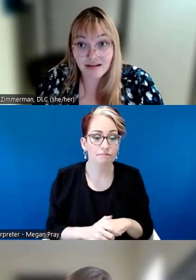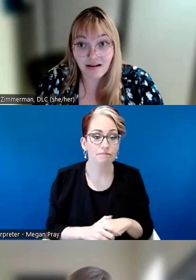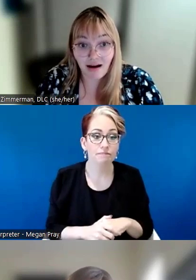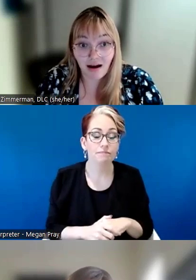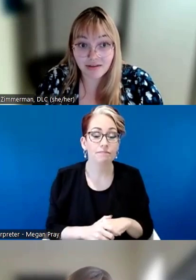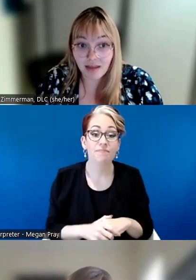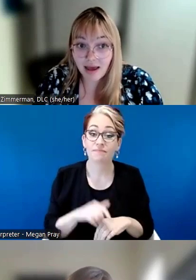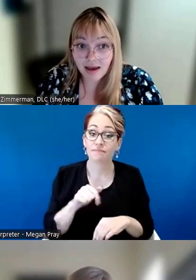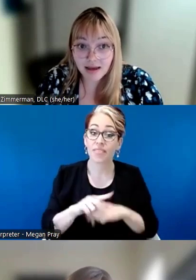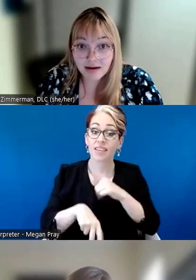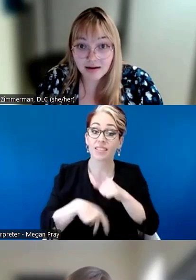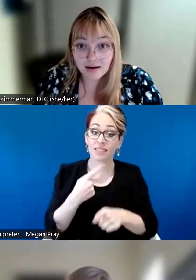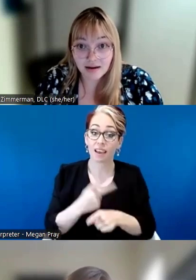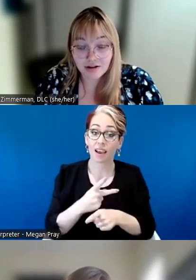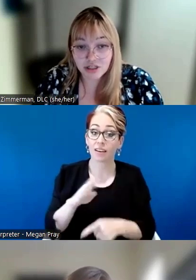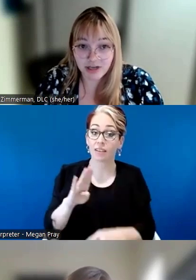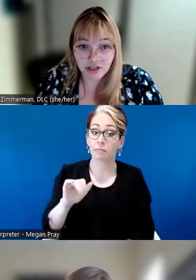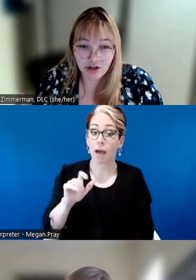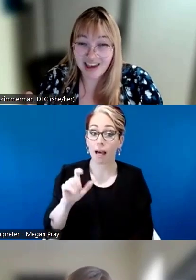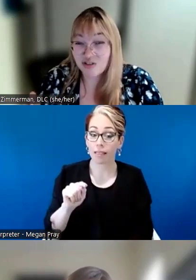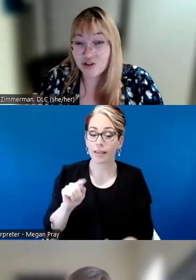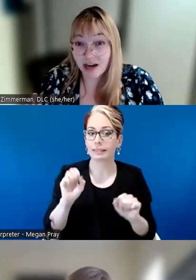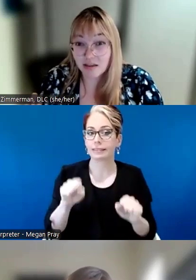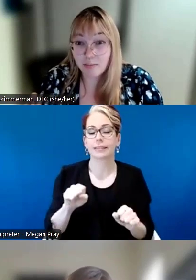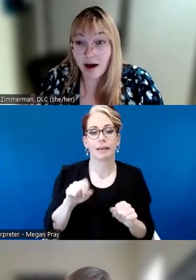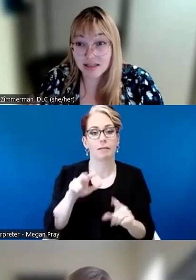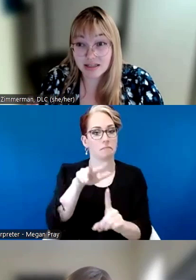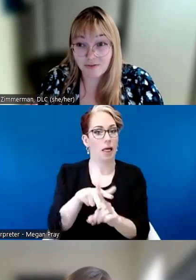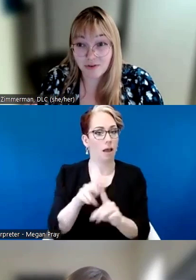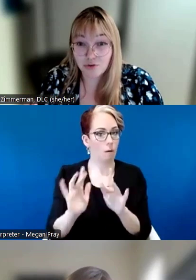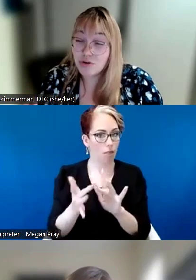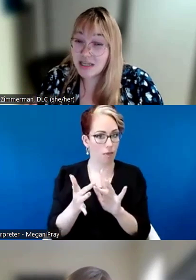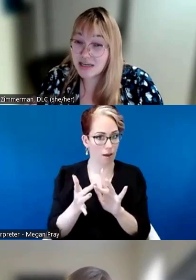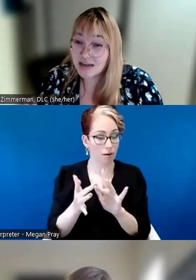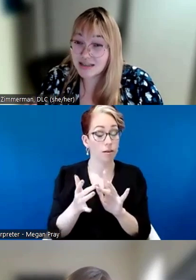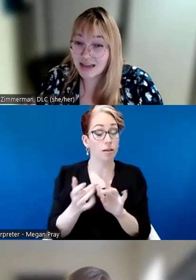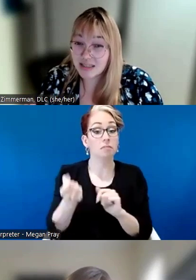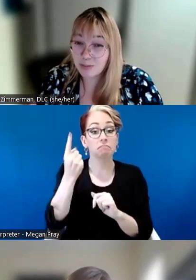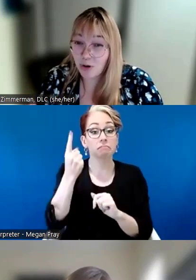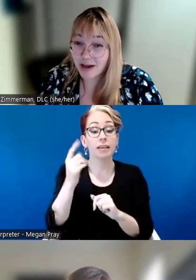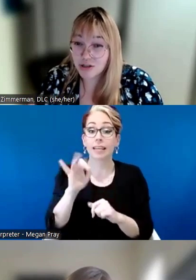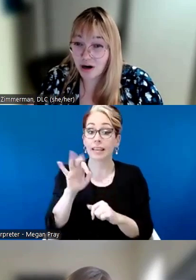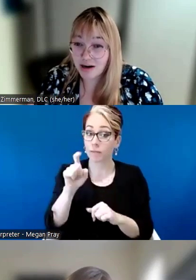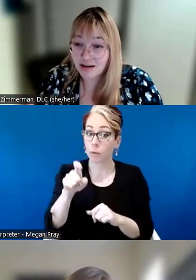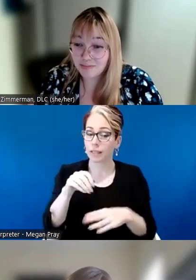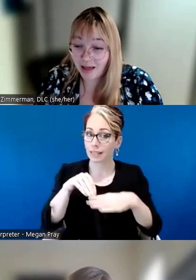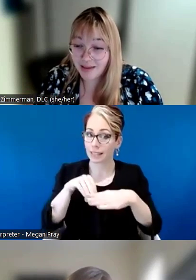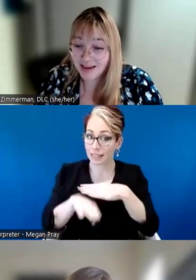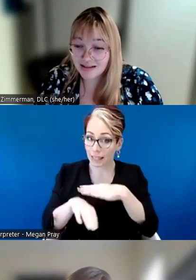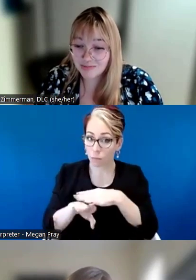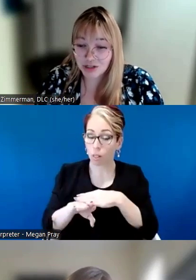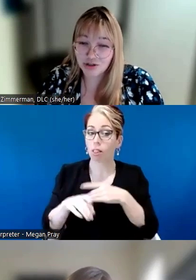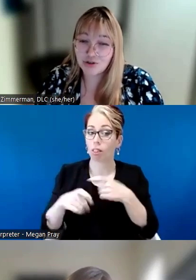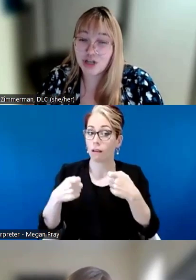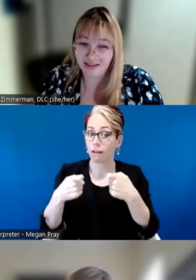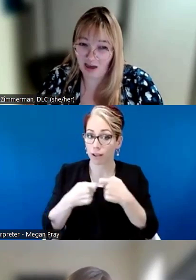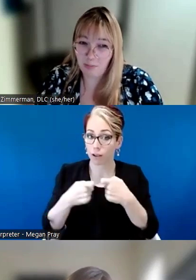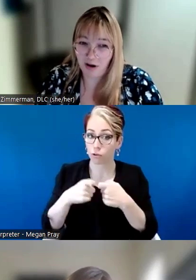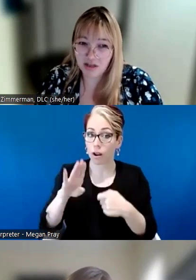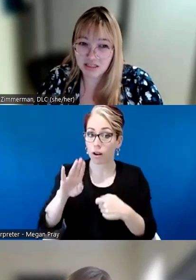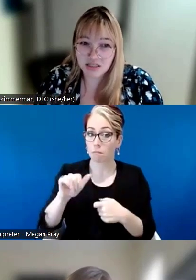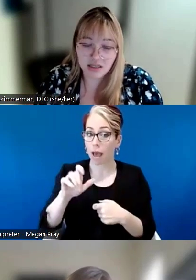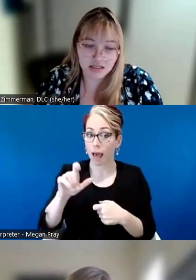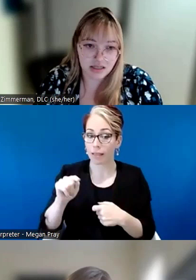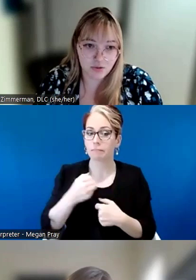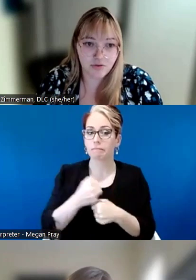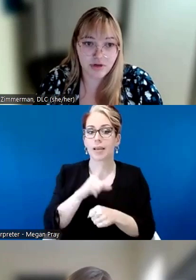ballots online. Just make sure that you check the box if you do need an accessible electronic ballot. Make sure you check that